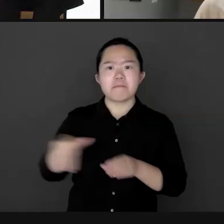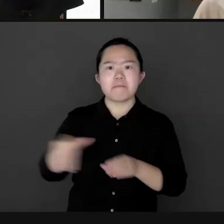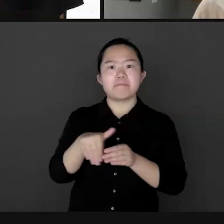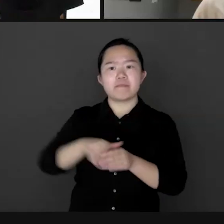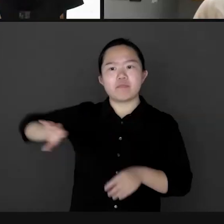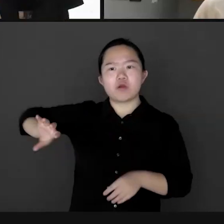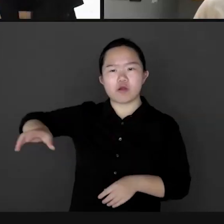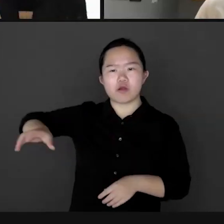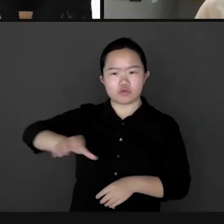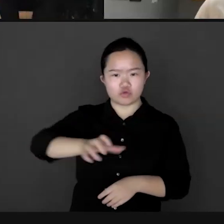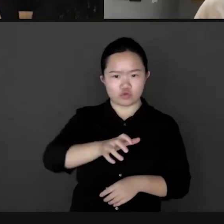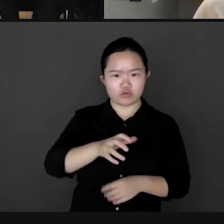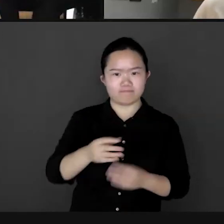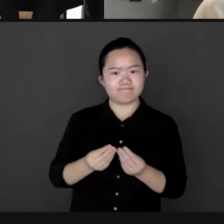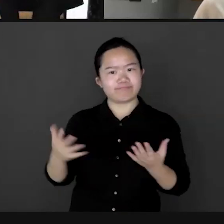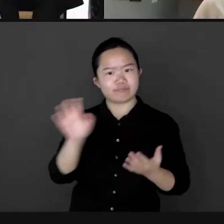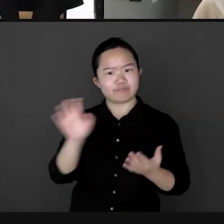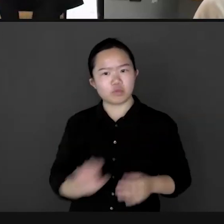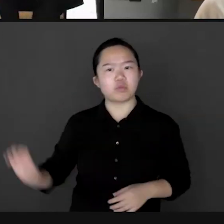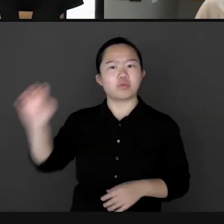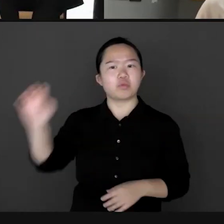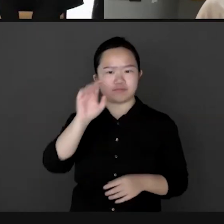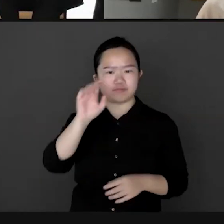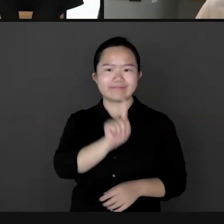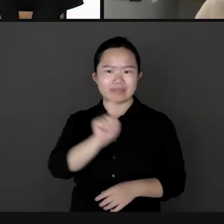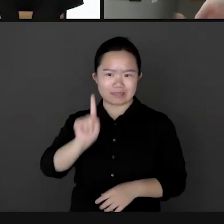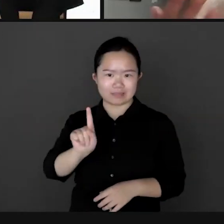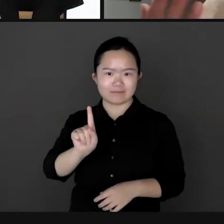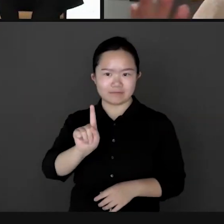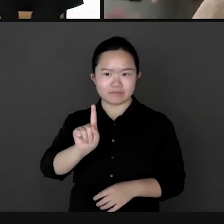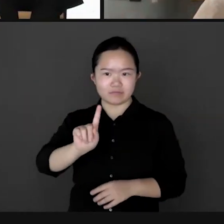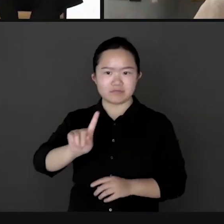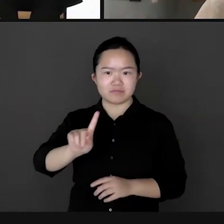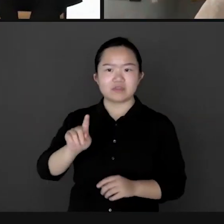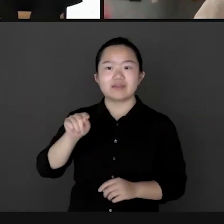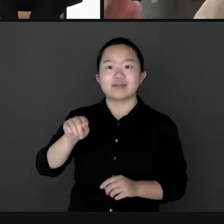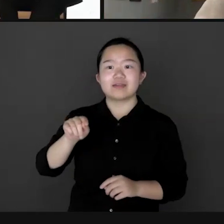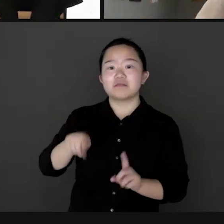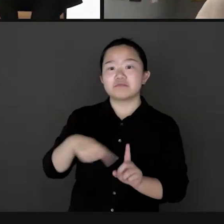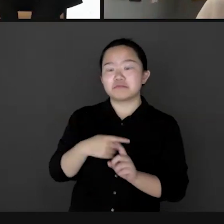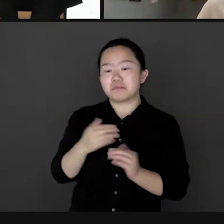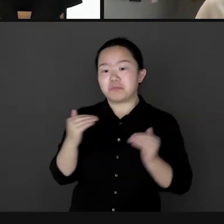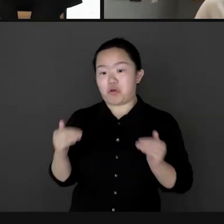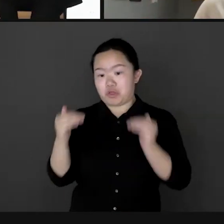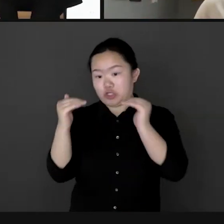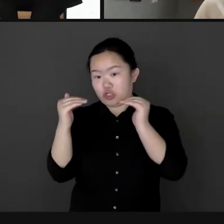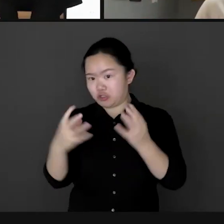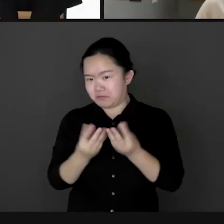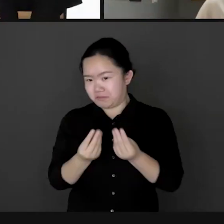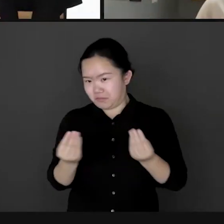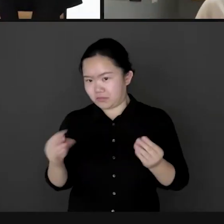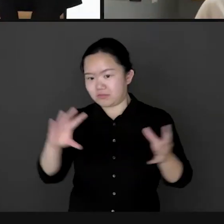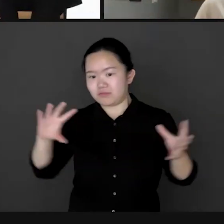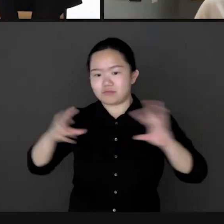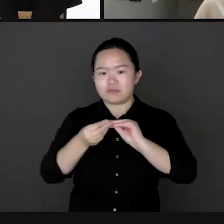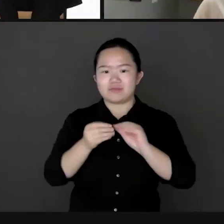for the implementation. We were talking, and the whole day we've been talking about the struggles and the importance to work together